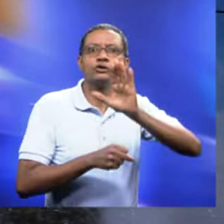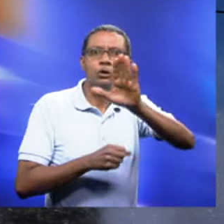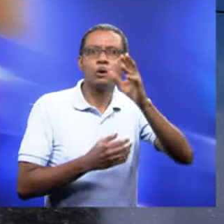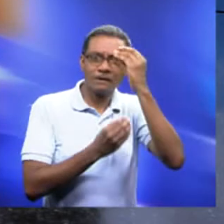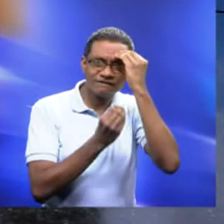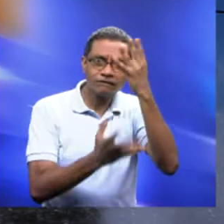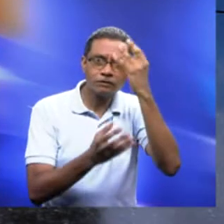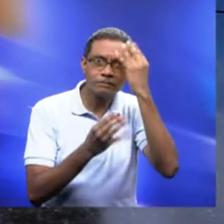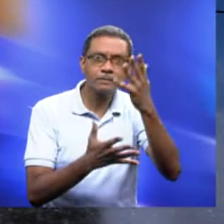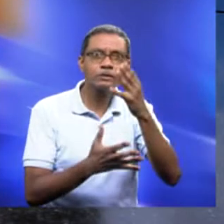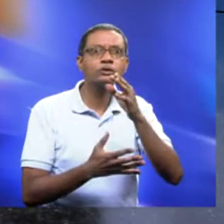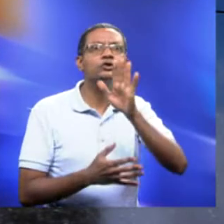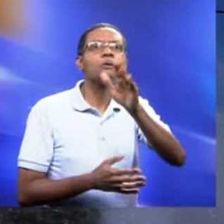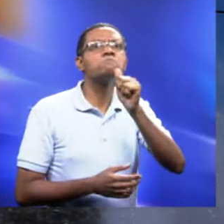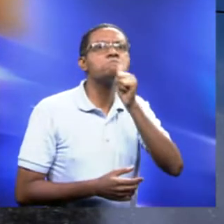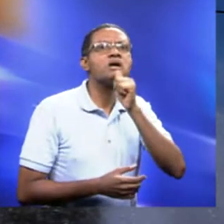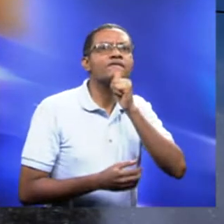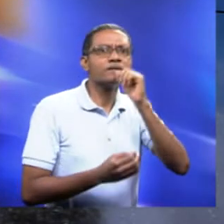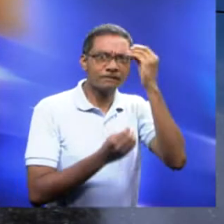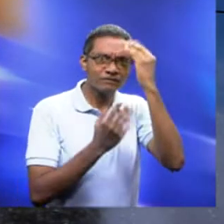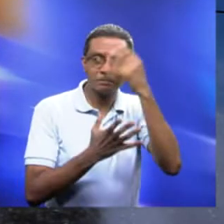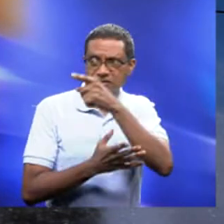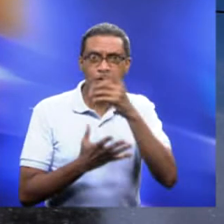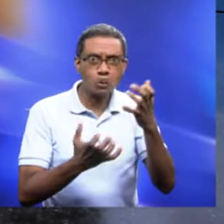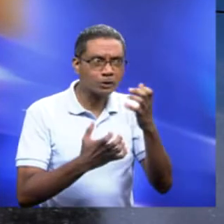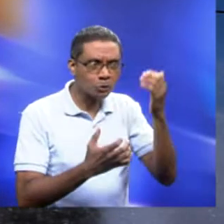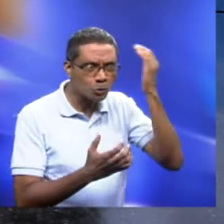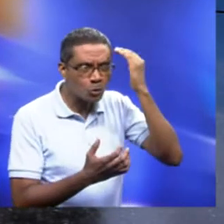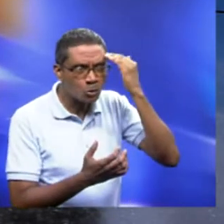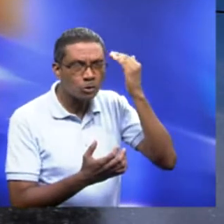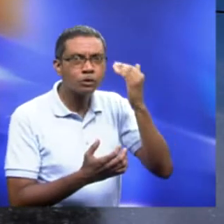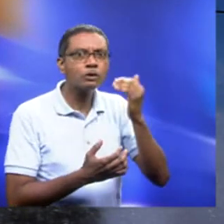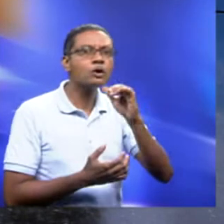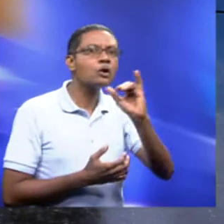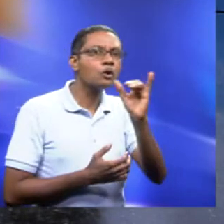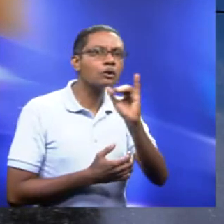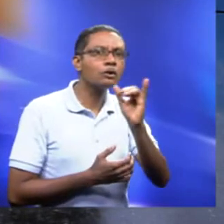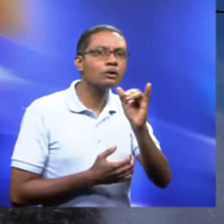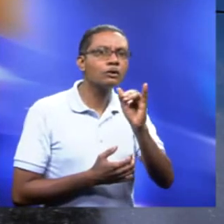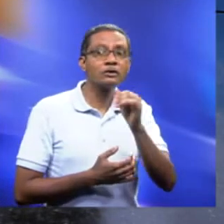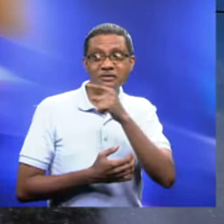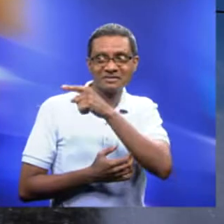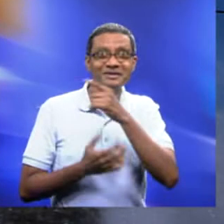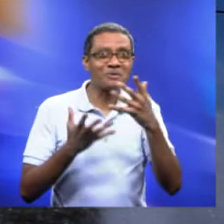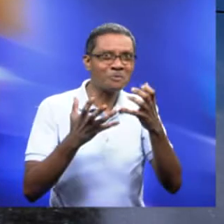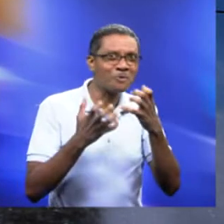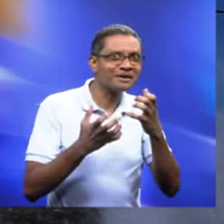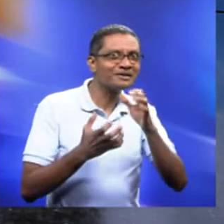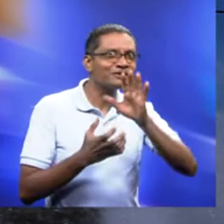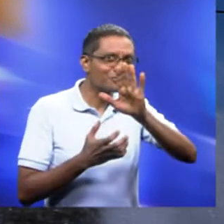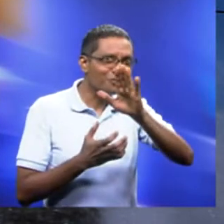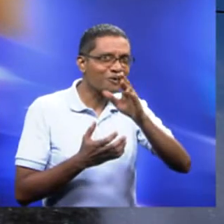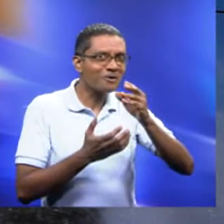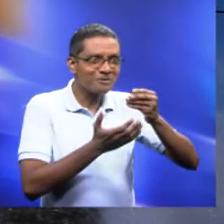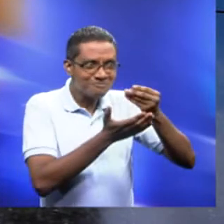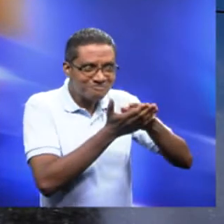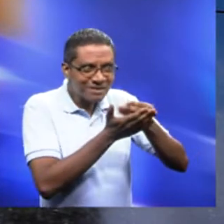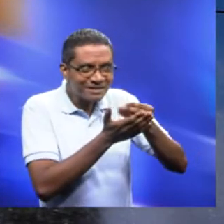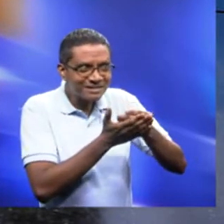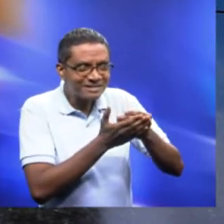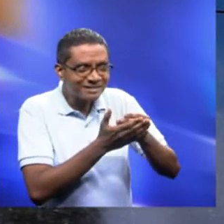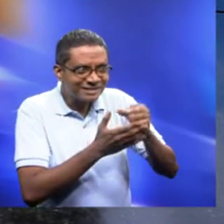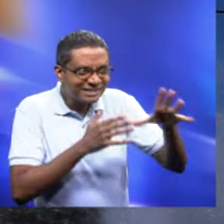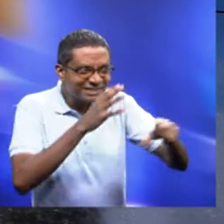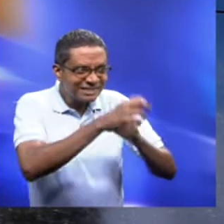is to your personal information, and by extension, they want access to your financial transactions and stuff. Now, when you speak